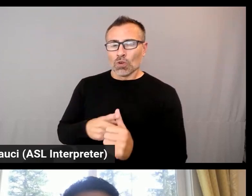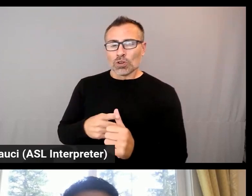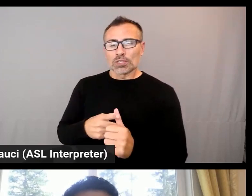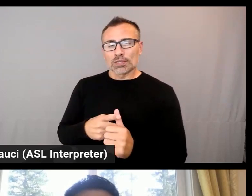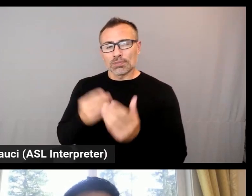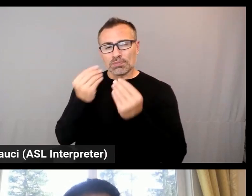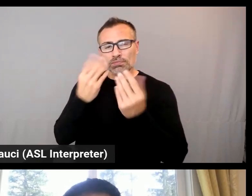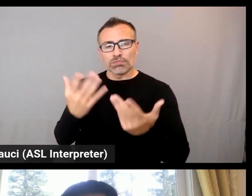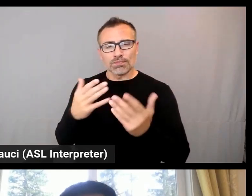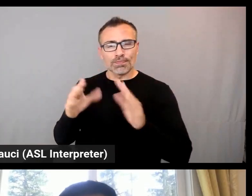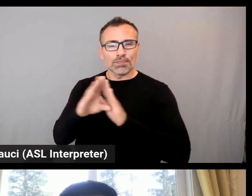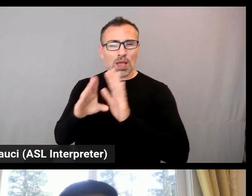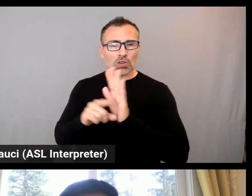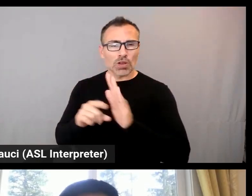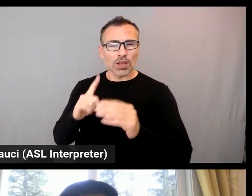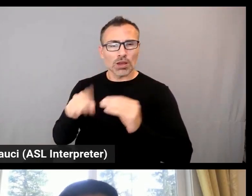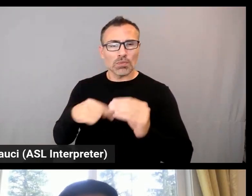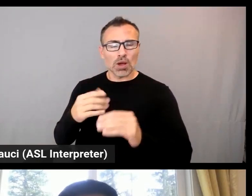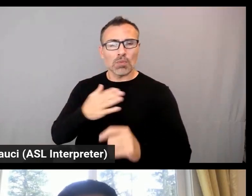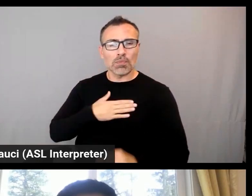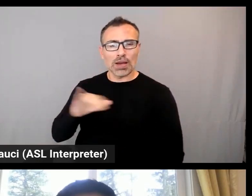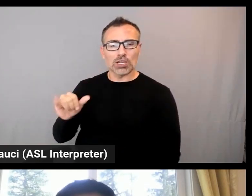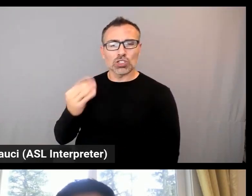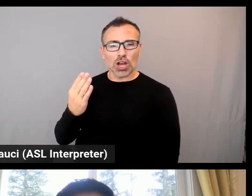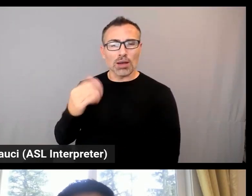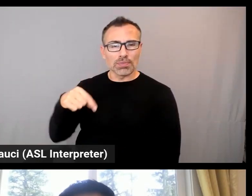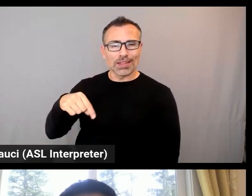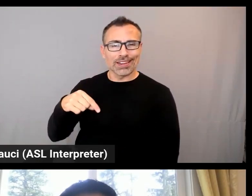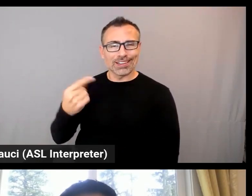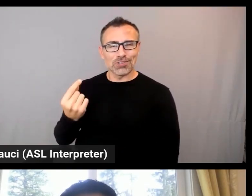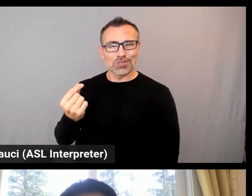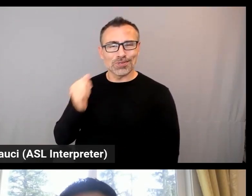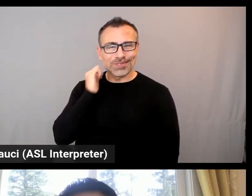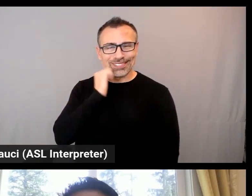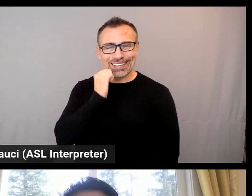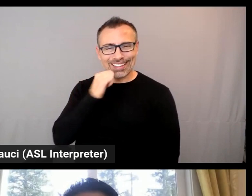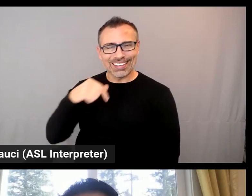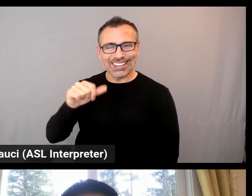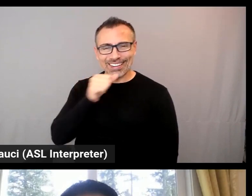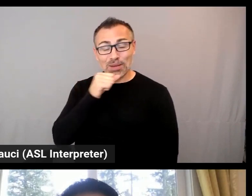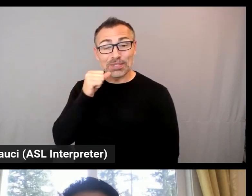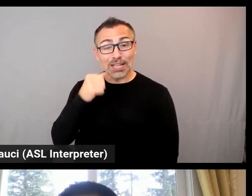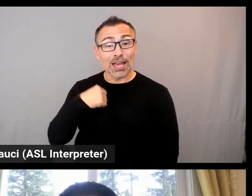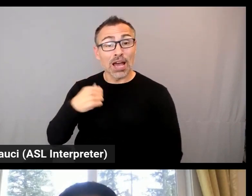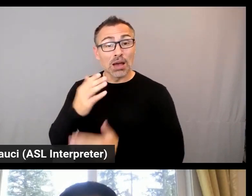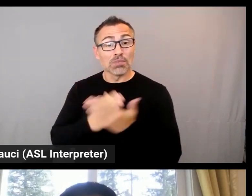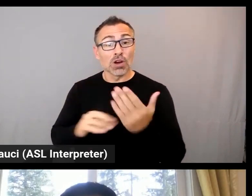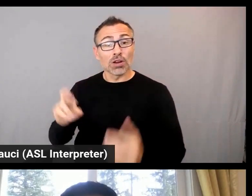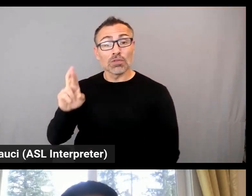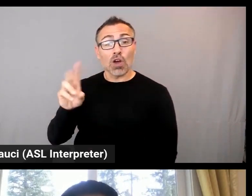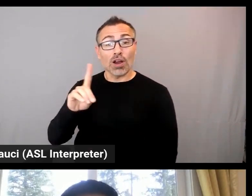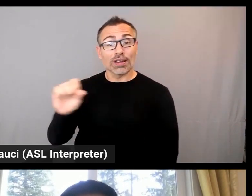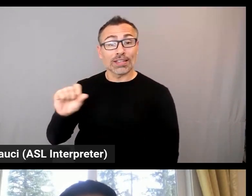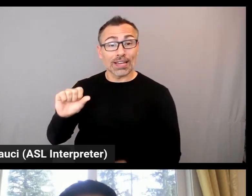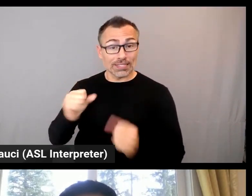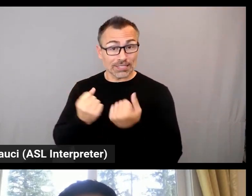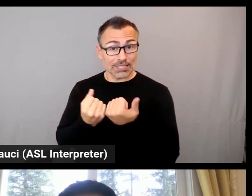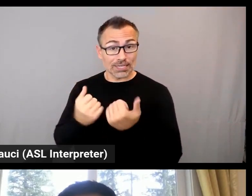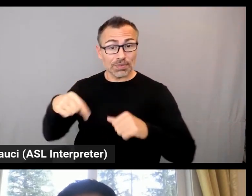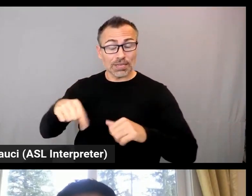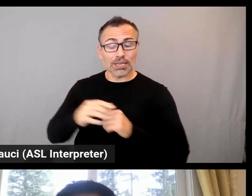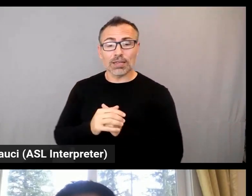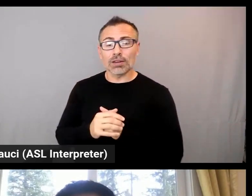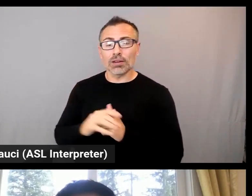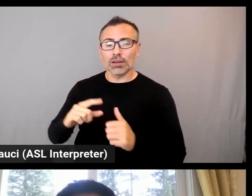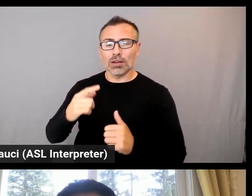background of my day-to-day job here at Amazon. So I'm part of RDS team at Amazon, and one of